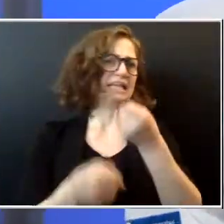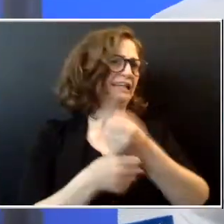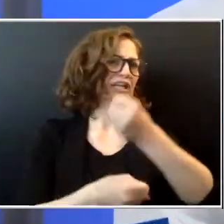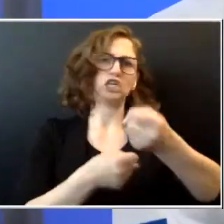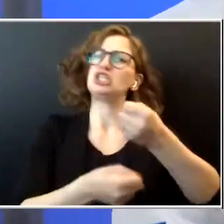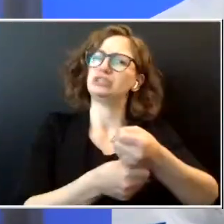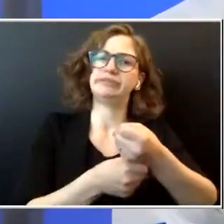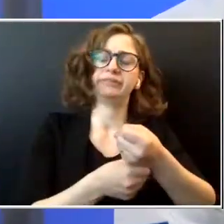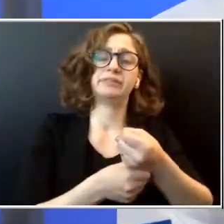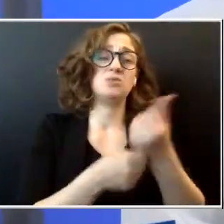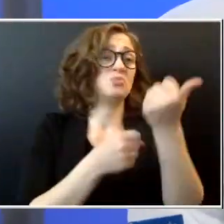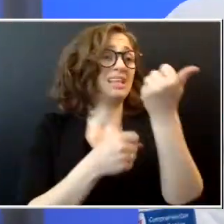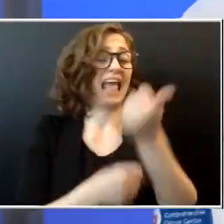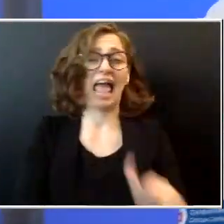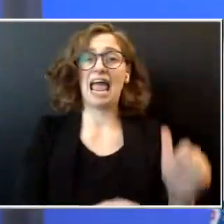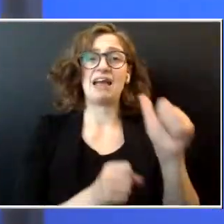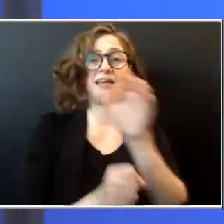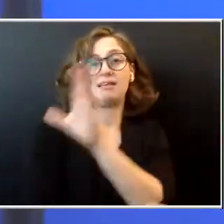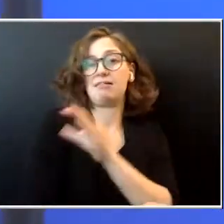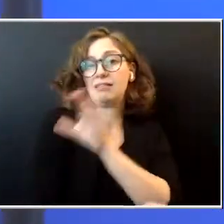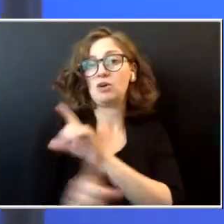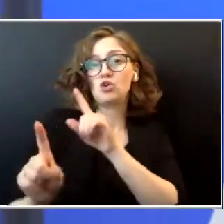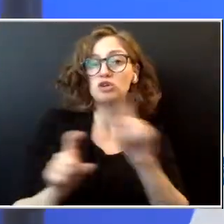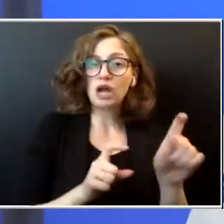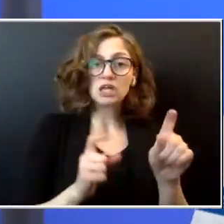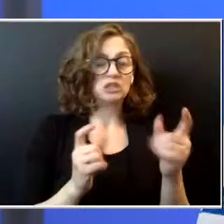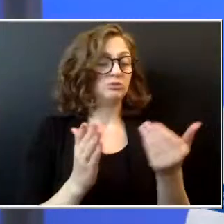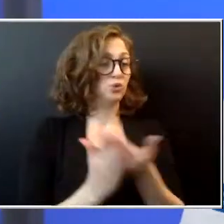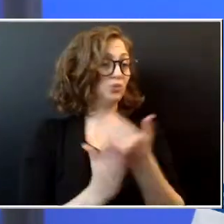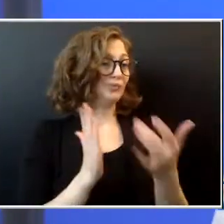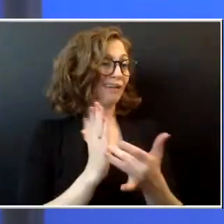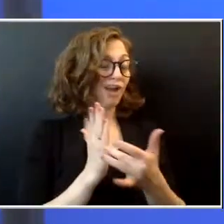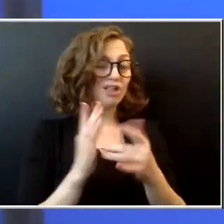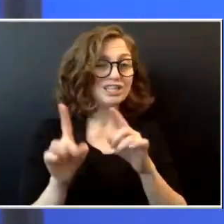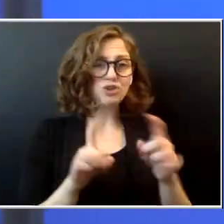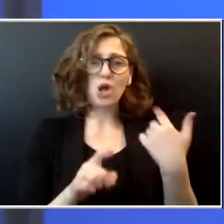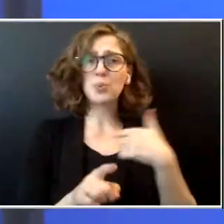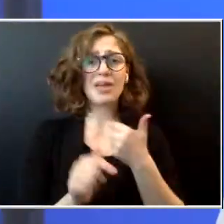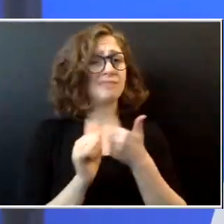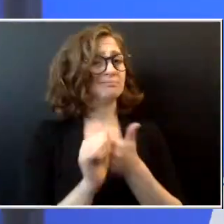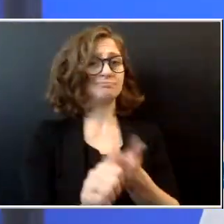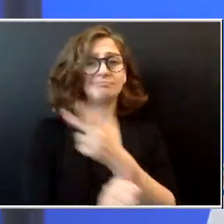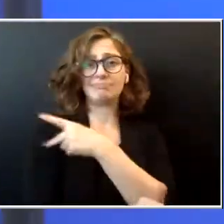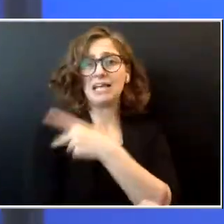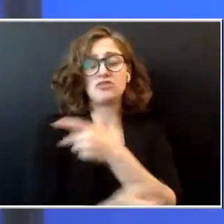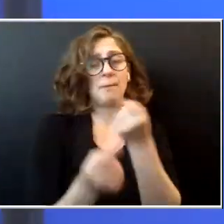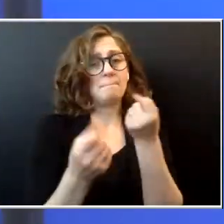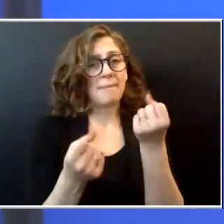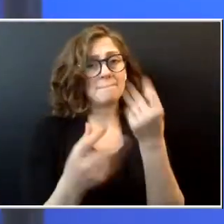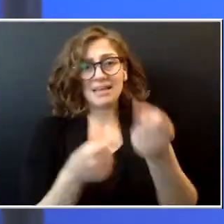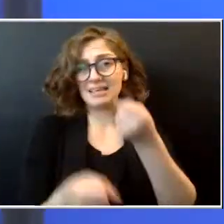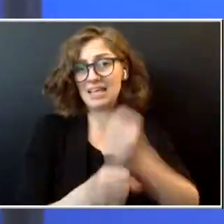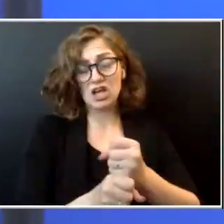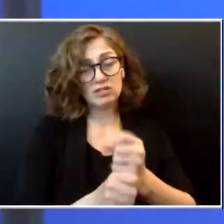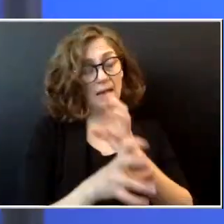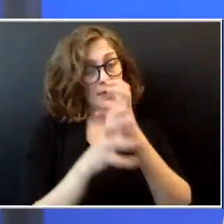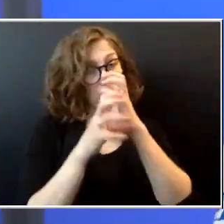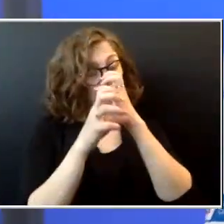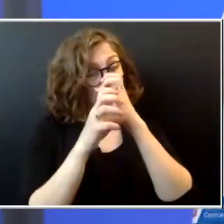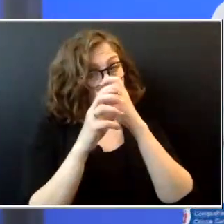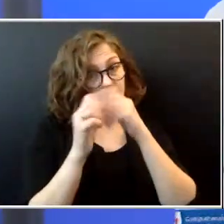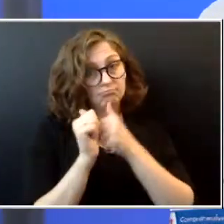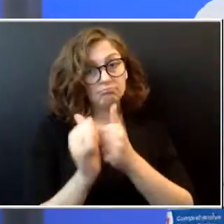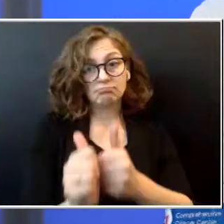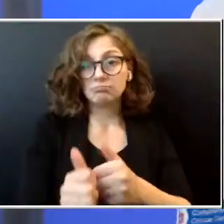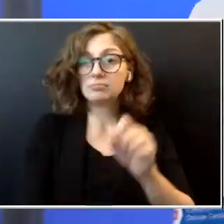also with new technology types of clinical trials, we follow patients for years and actually very rigorously. So often initially we follow them